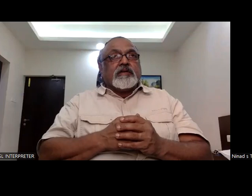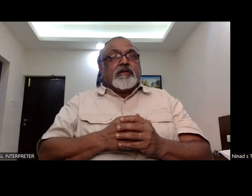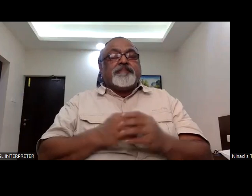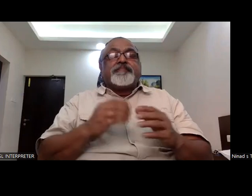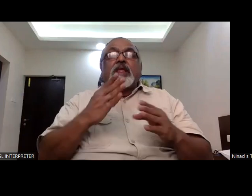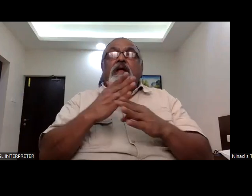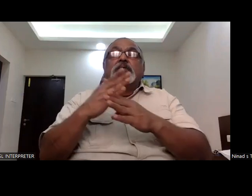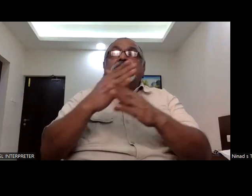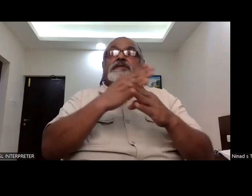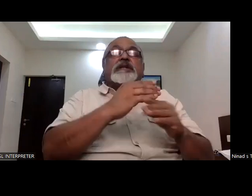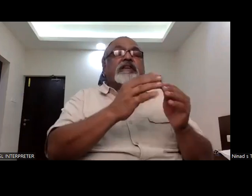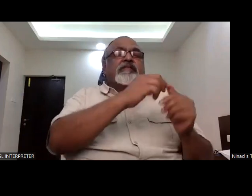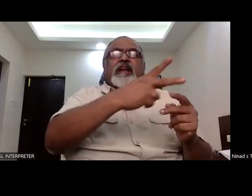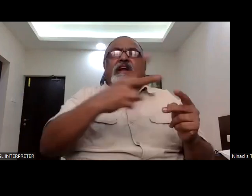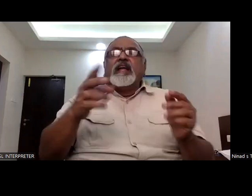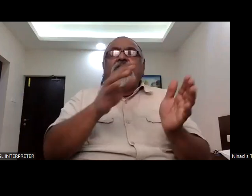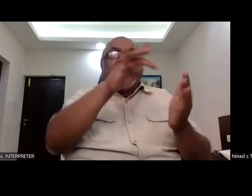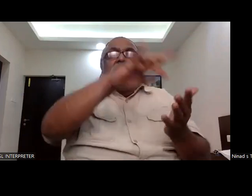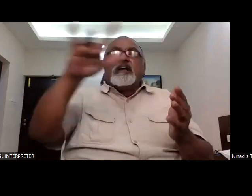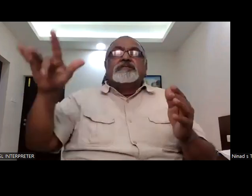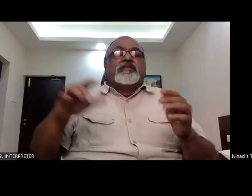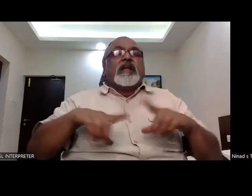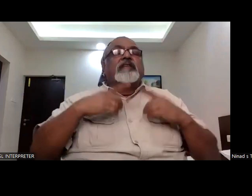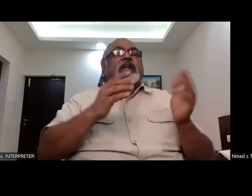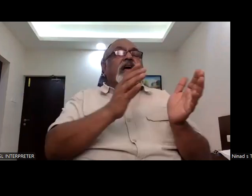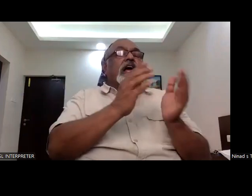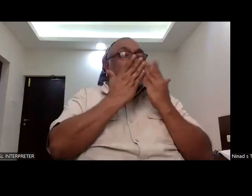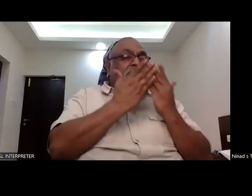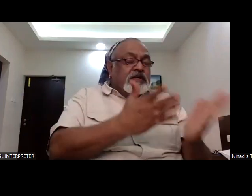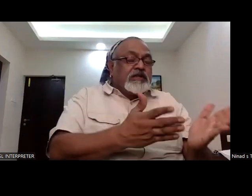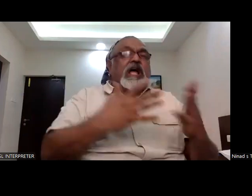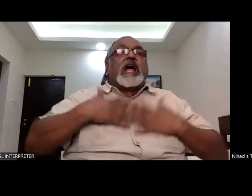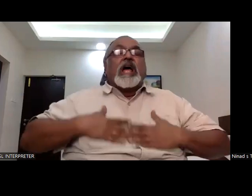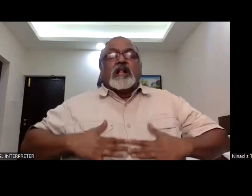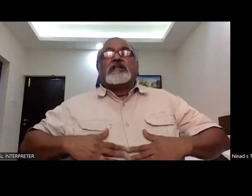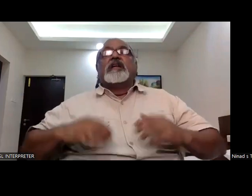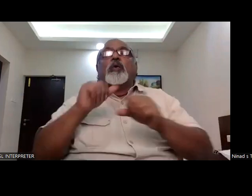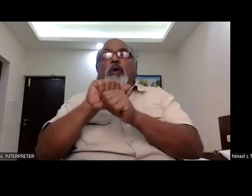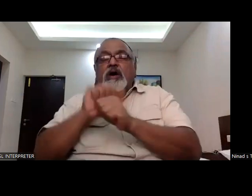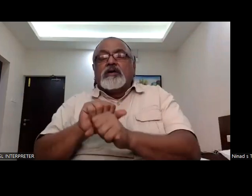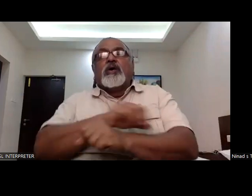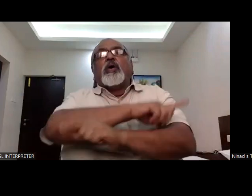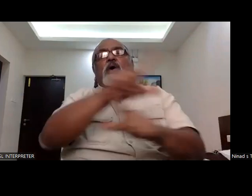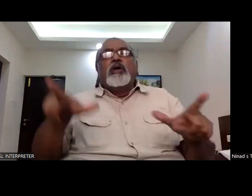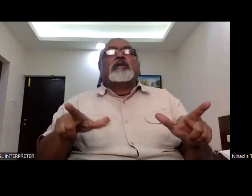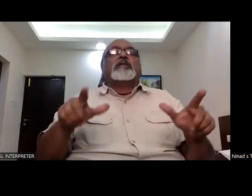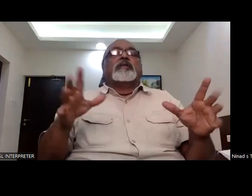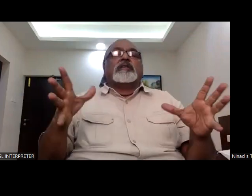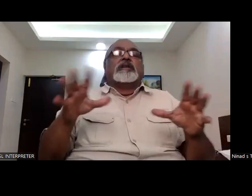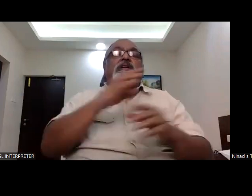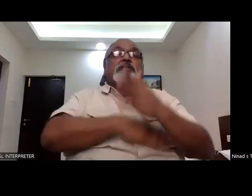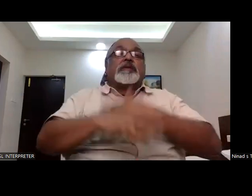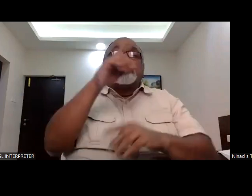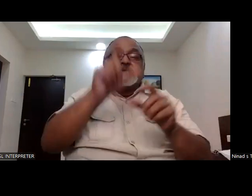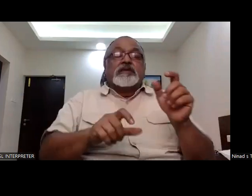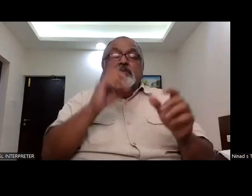various spectrums of life like education, health, livelihood, all the sectors of life, and how